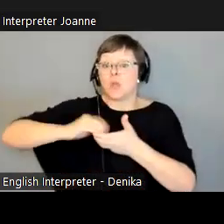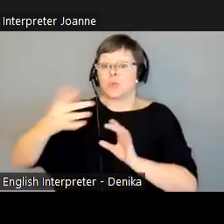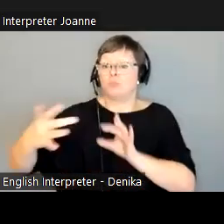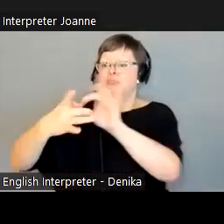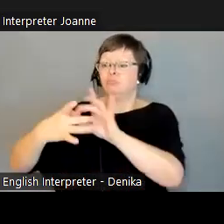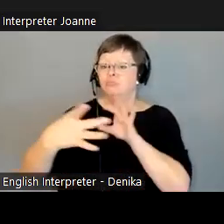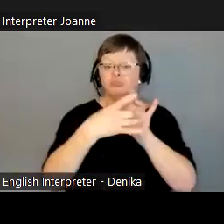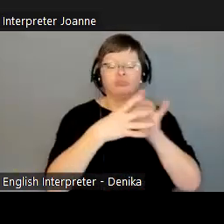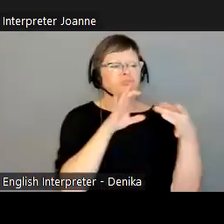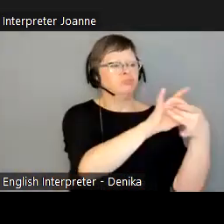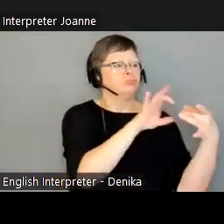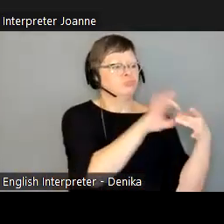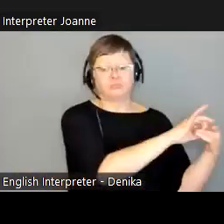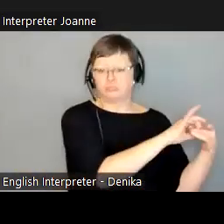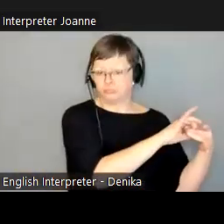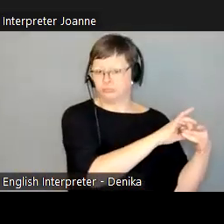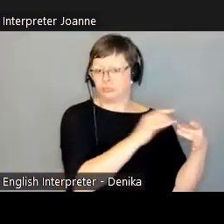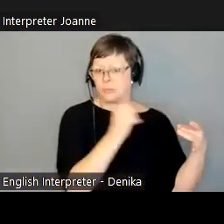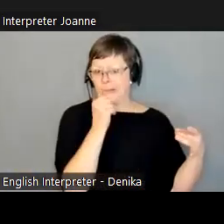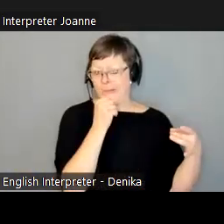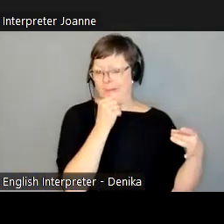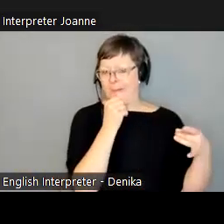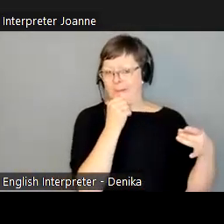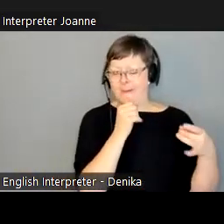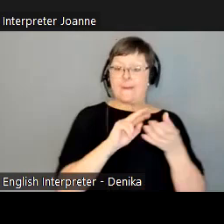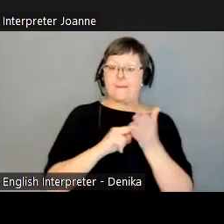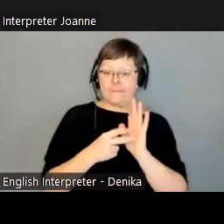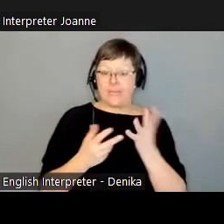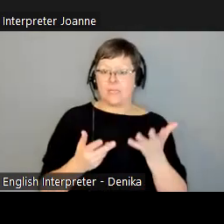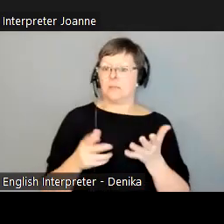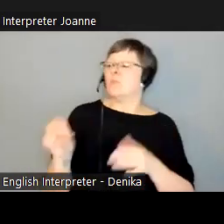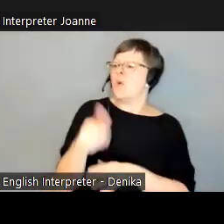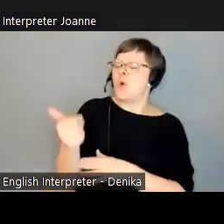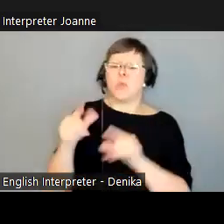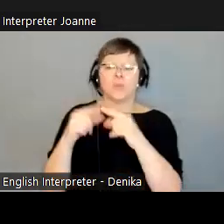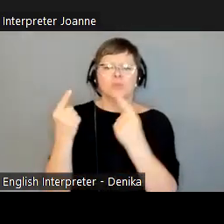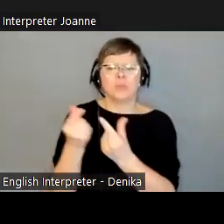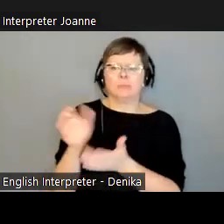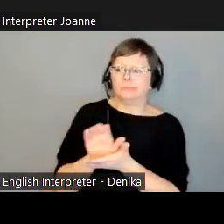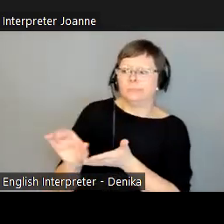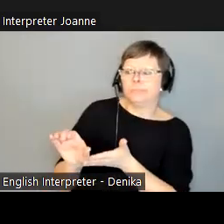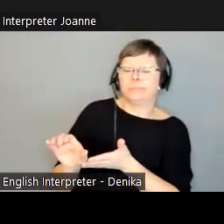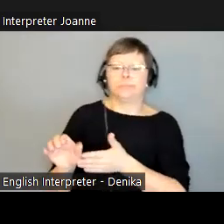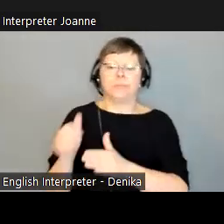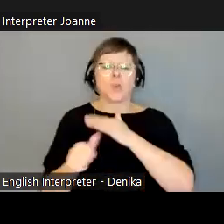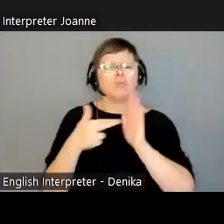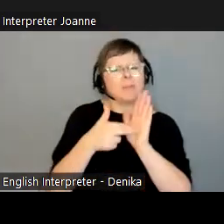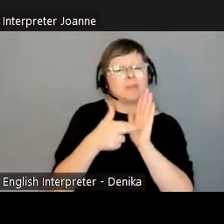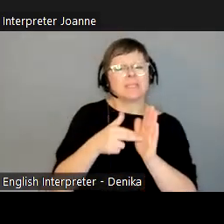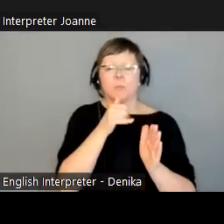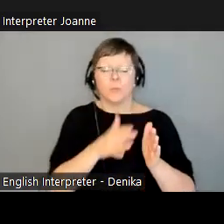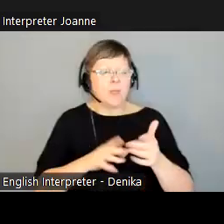So maybe this means focusing on underrepresented groups like women, Indigenous persons,